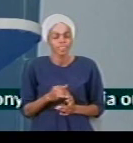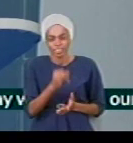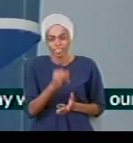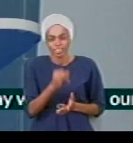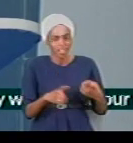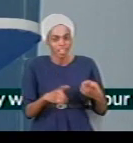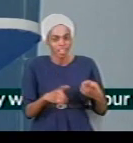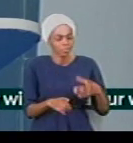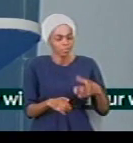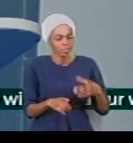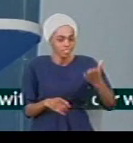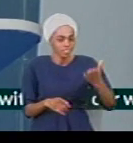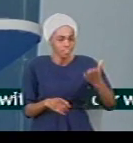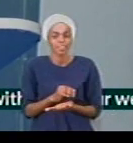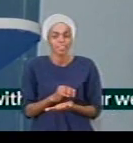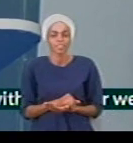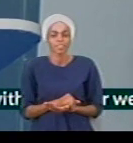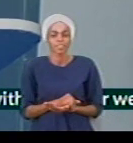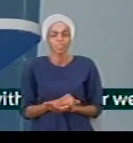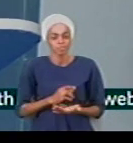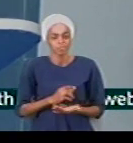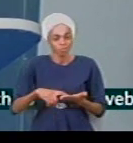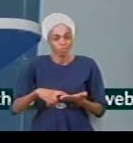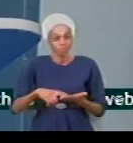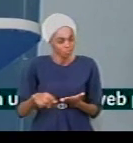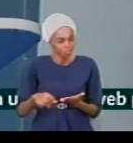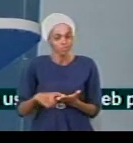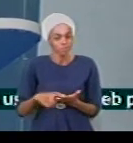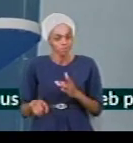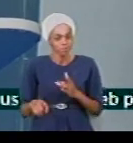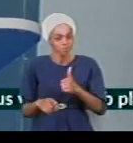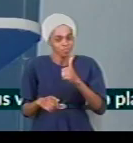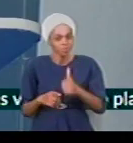the death can hear the name is walking